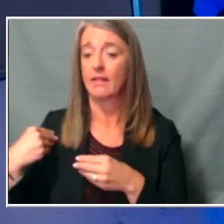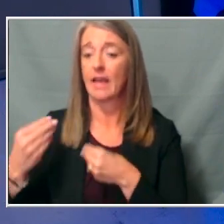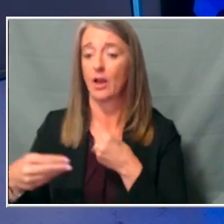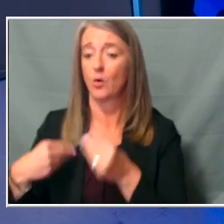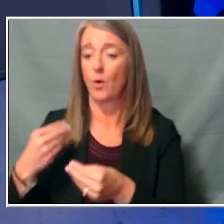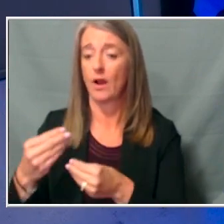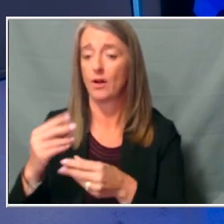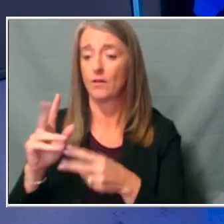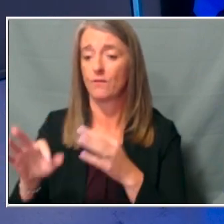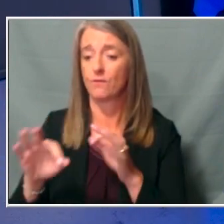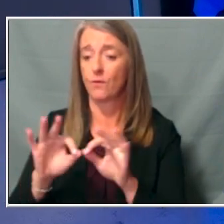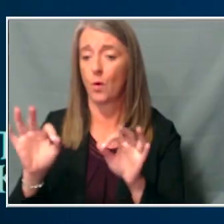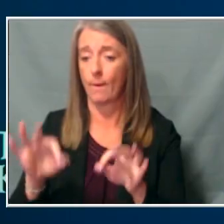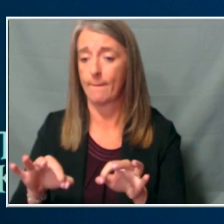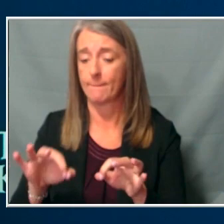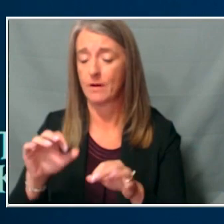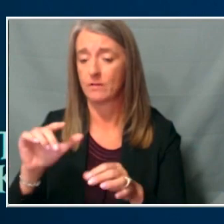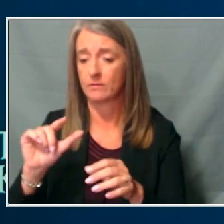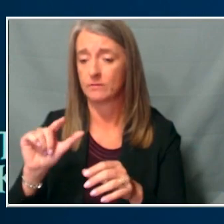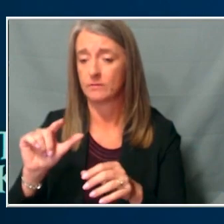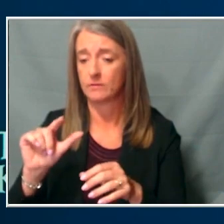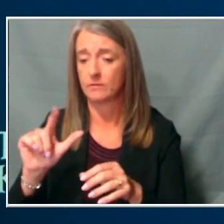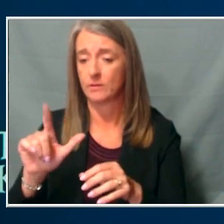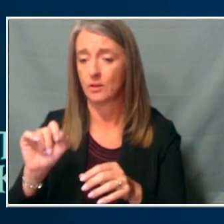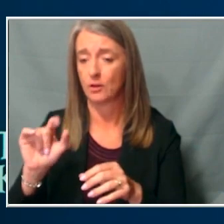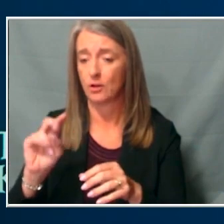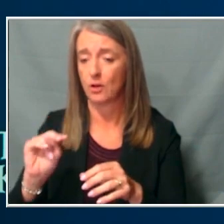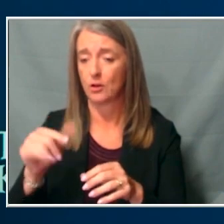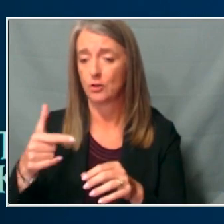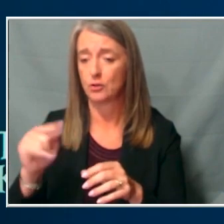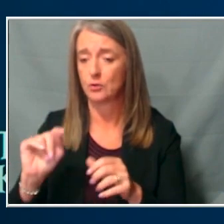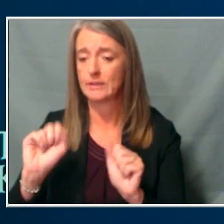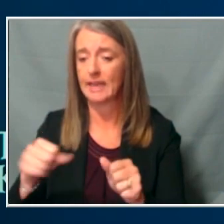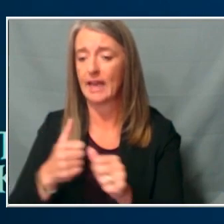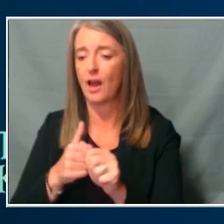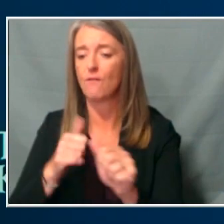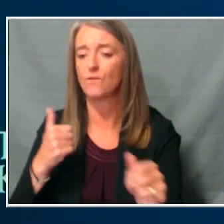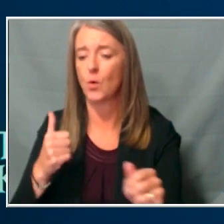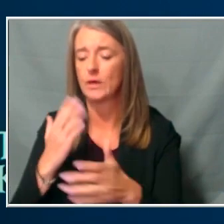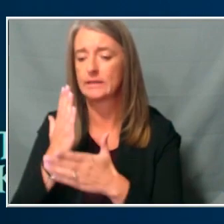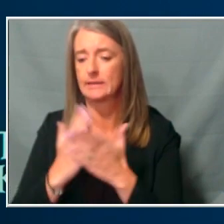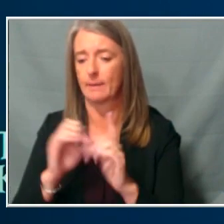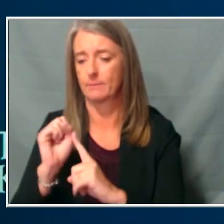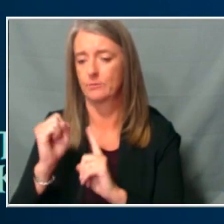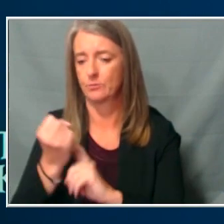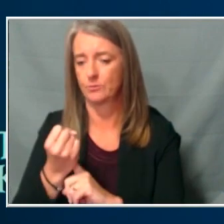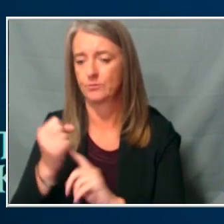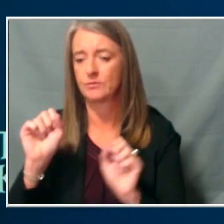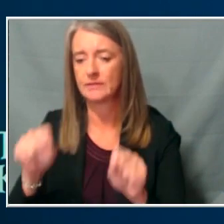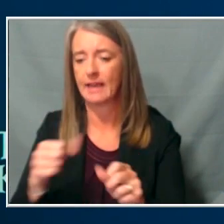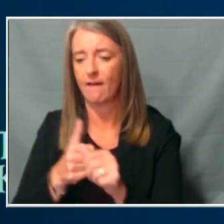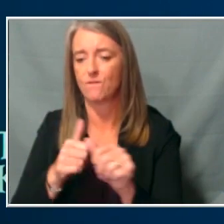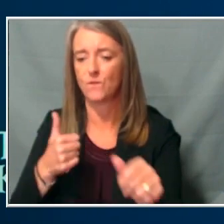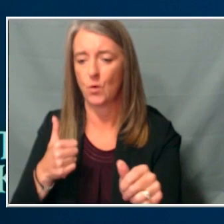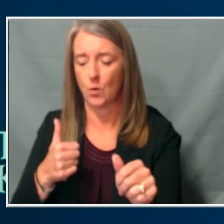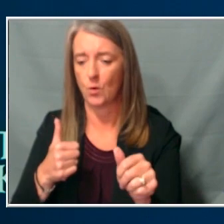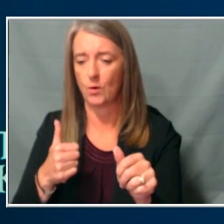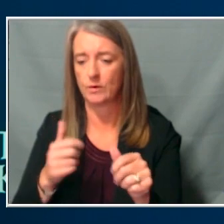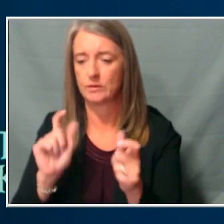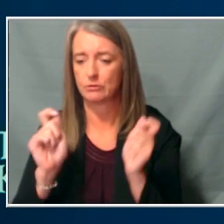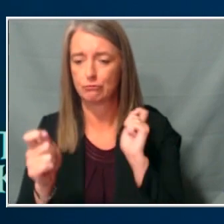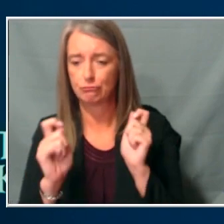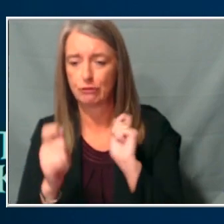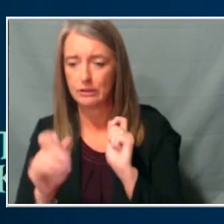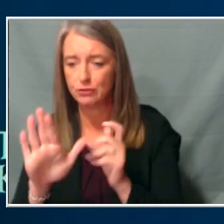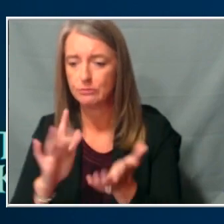QT is one that you can avoid certain circumstances. You can avoid, you can adjust